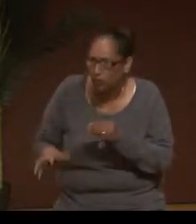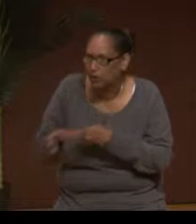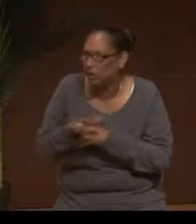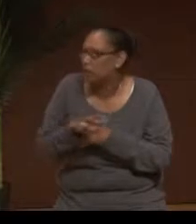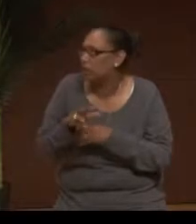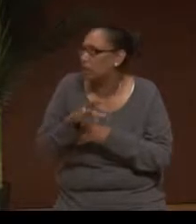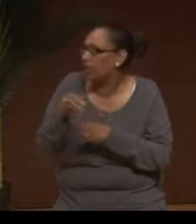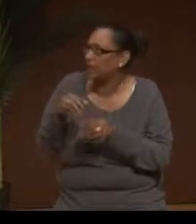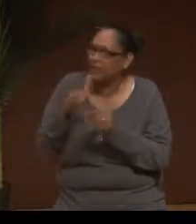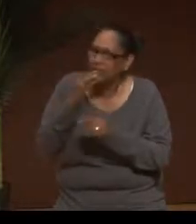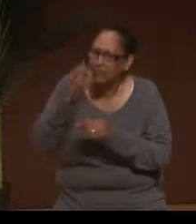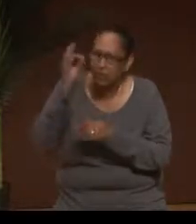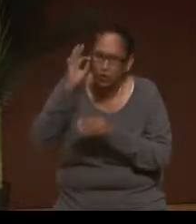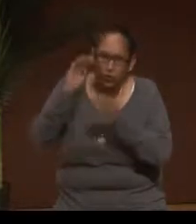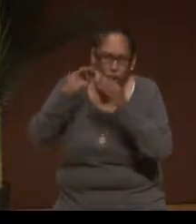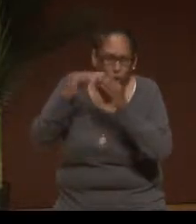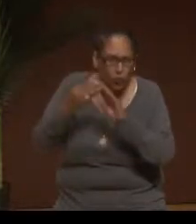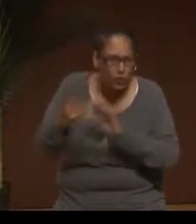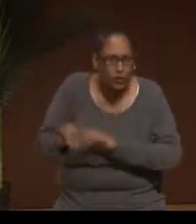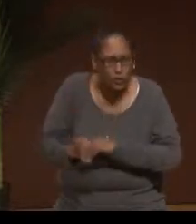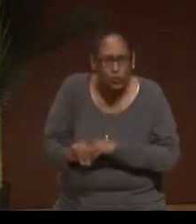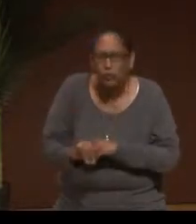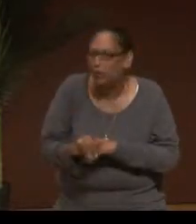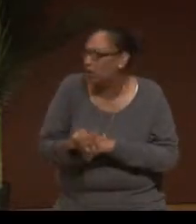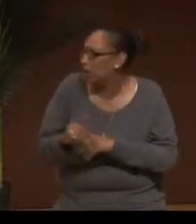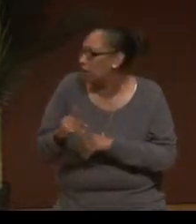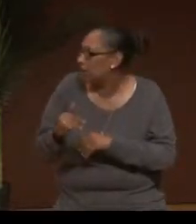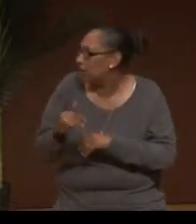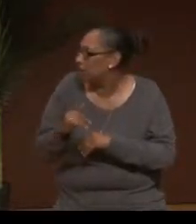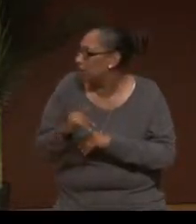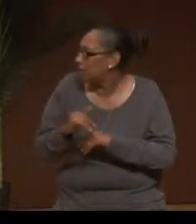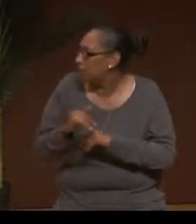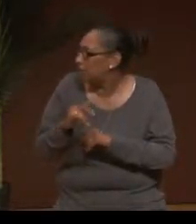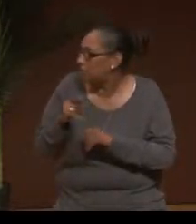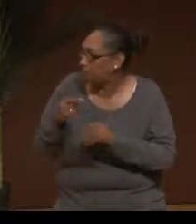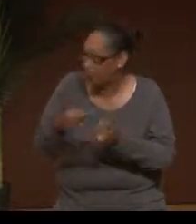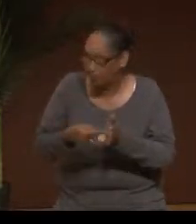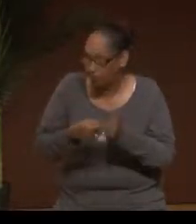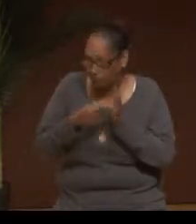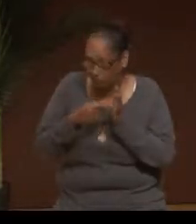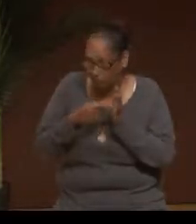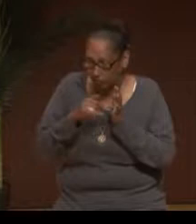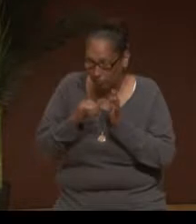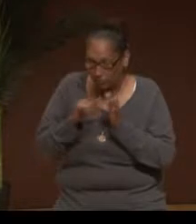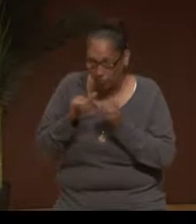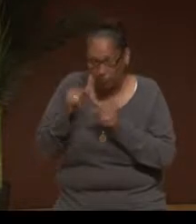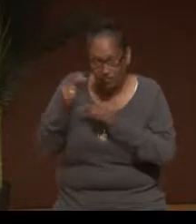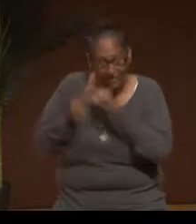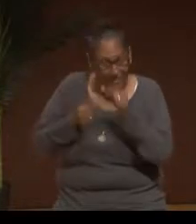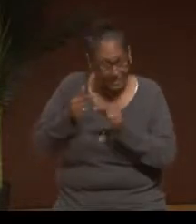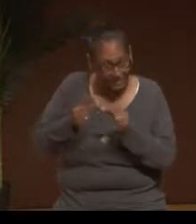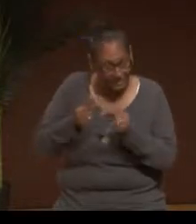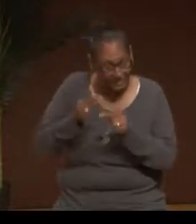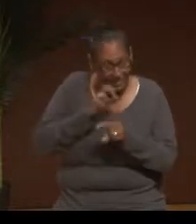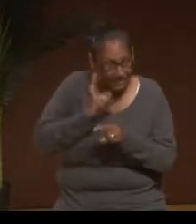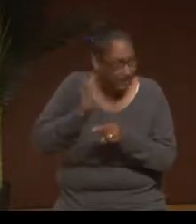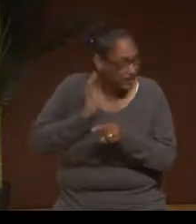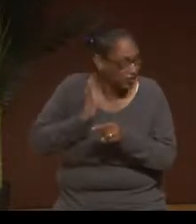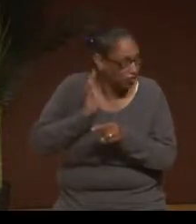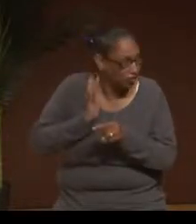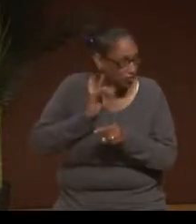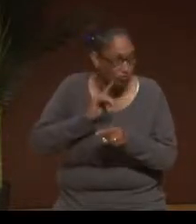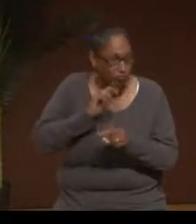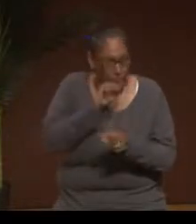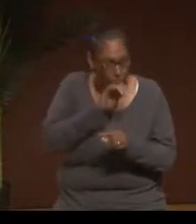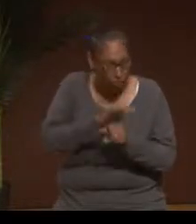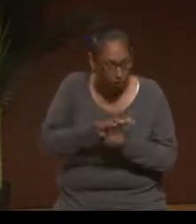indigenous communities with whom I work. As Jada and Hannes have shown, studies of genetic ancestry have real promise and power